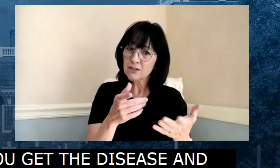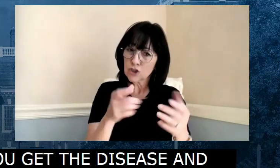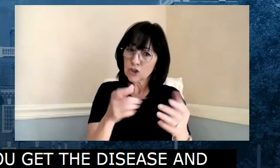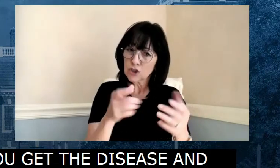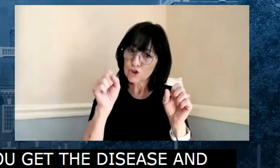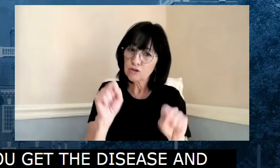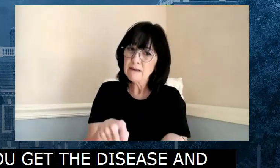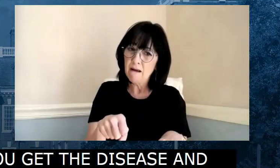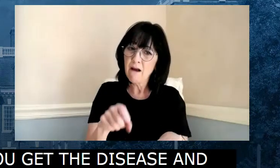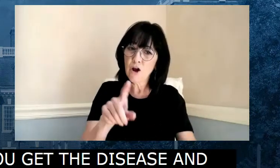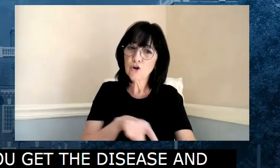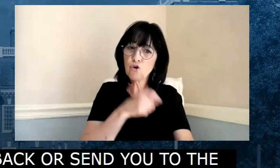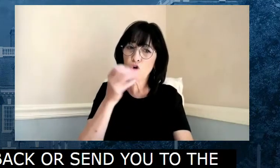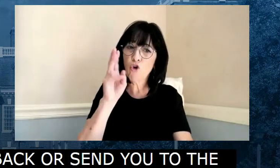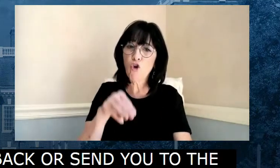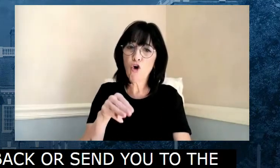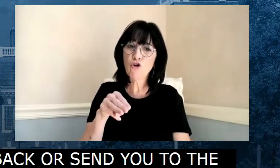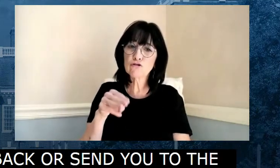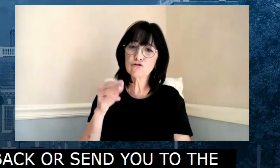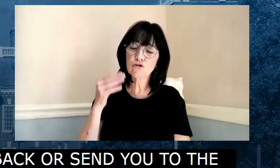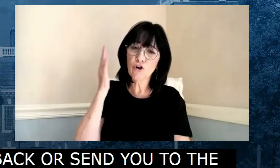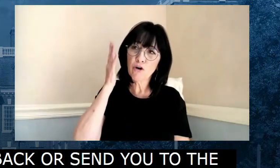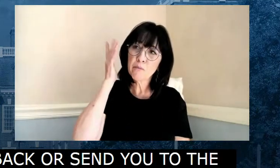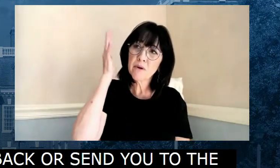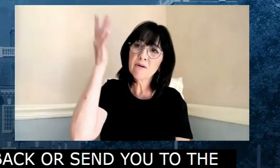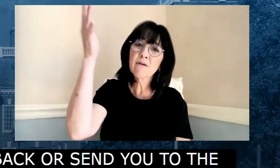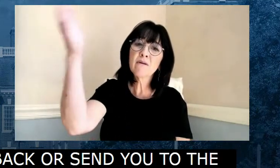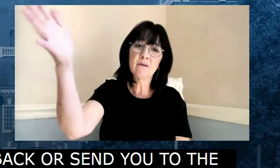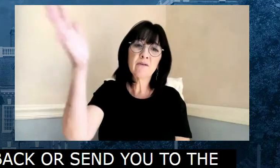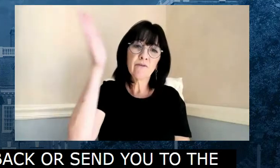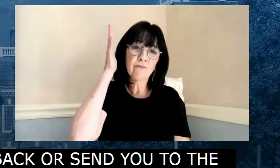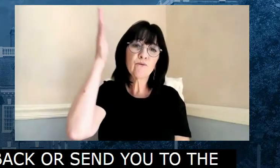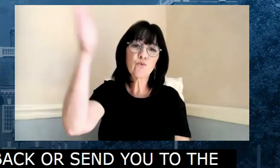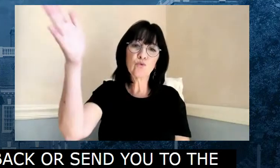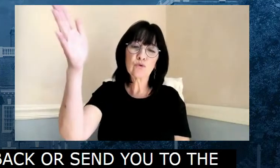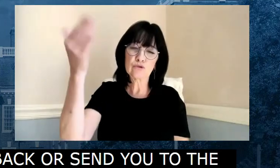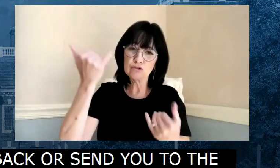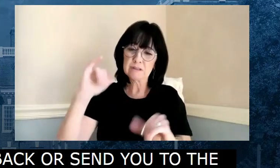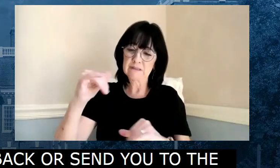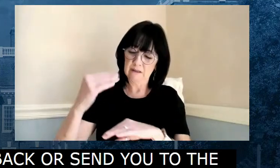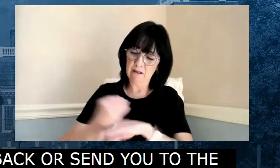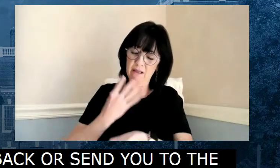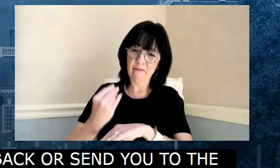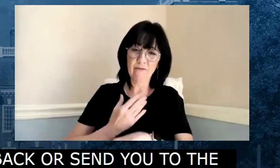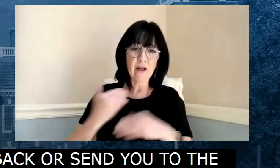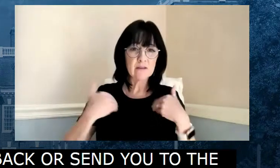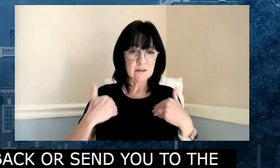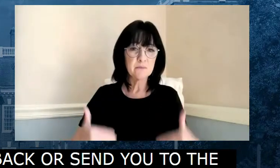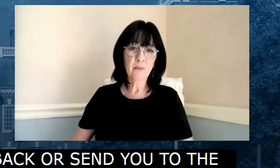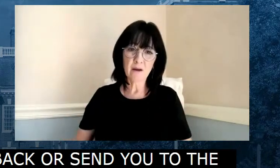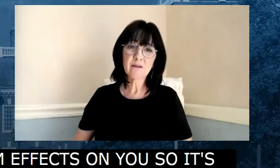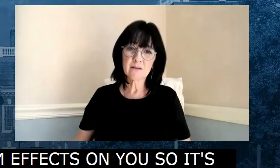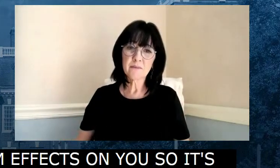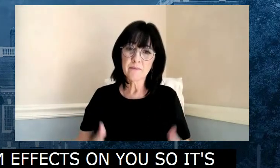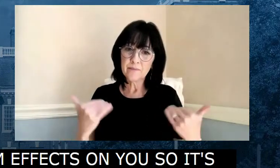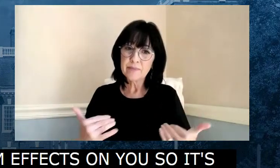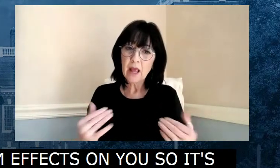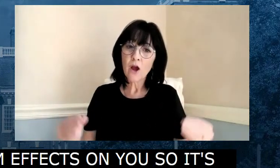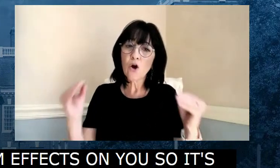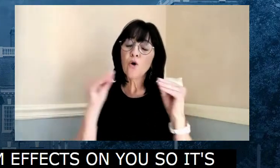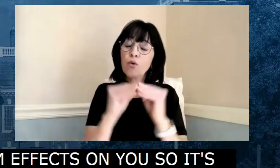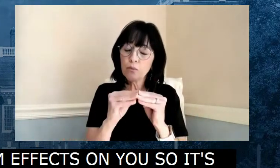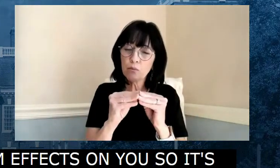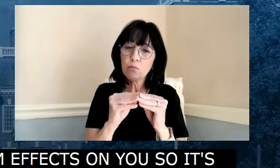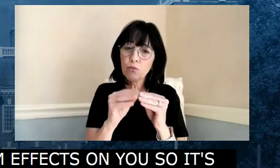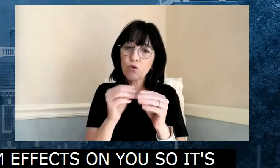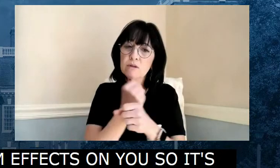long-term effects on you. So it's really important that everybody get vaccinated. We are moving into safer months with people moving outside.